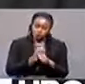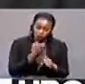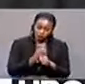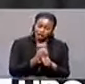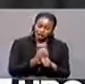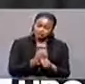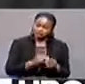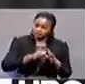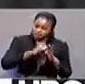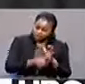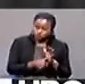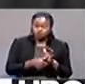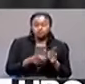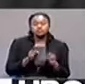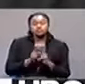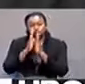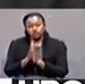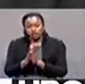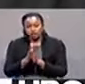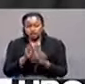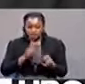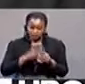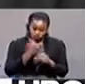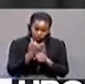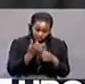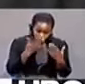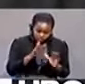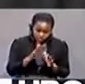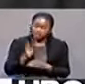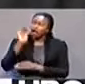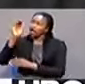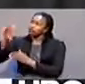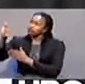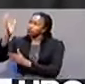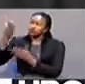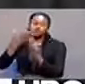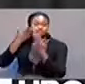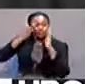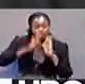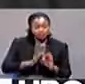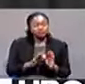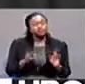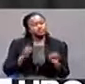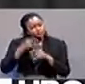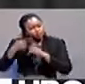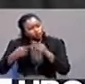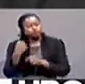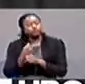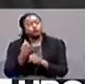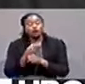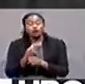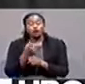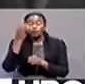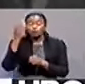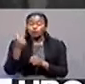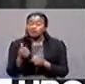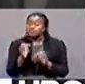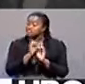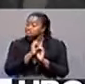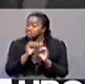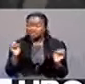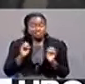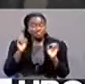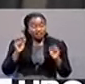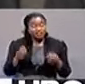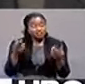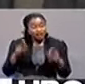you do, put it before God for a blessing. And then work, because nothing is going to come